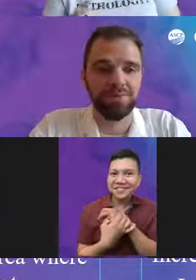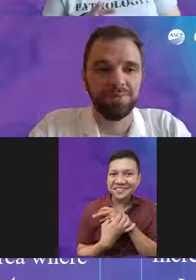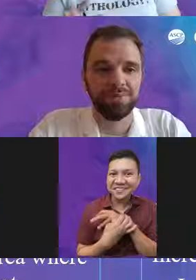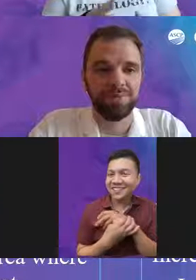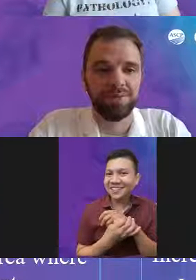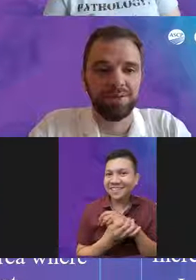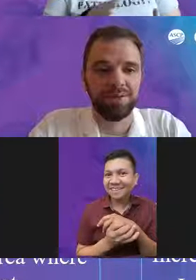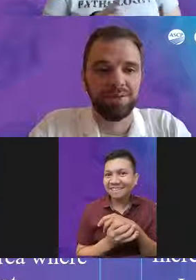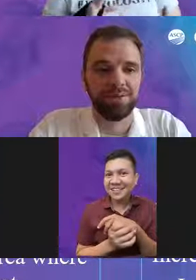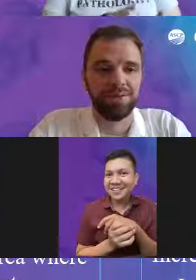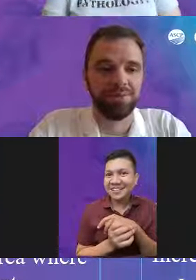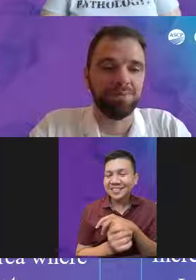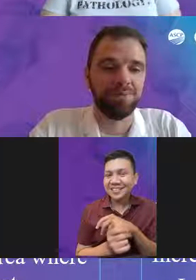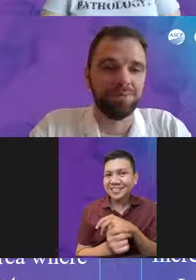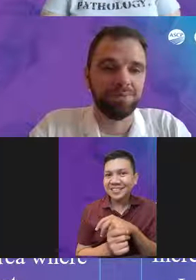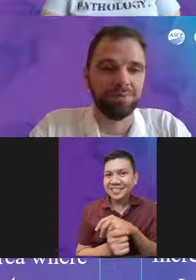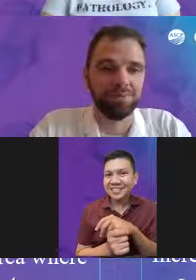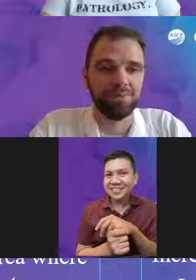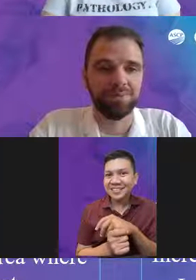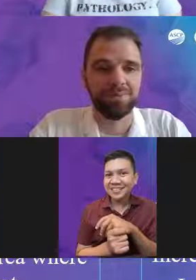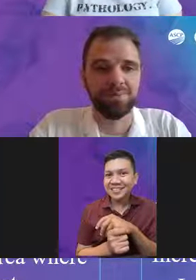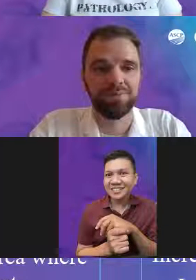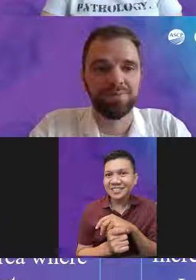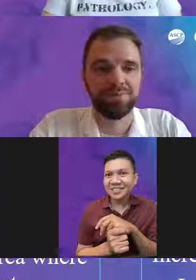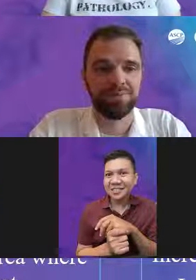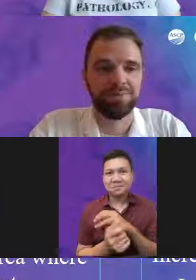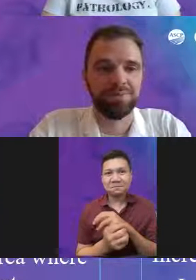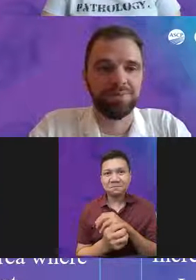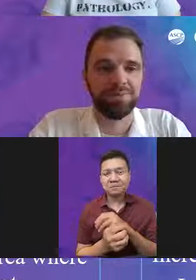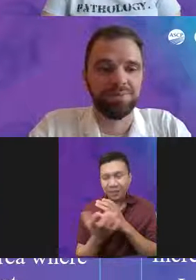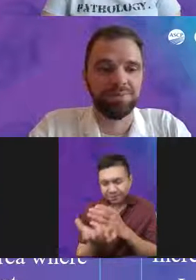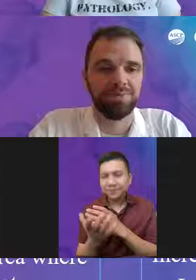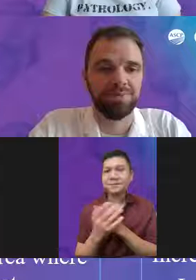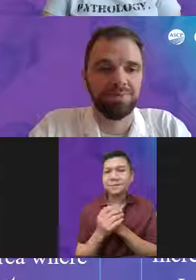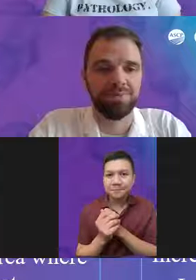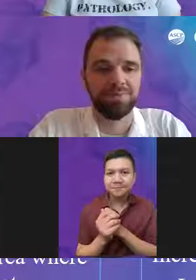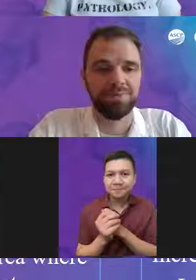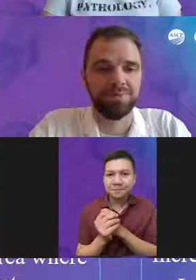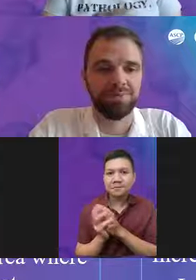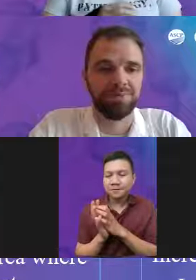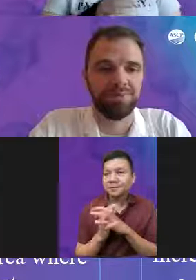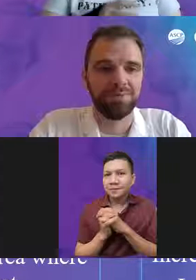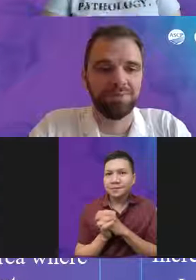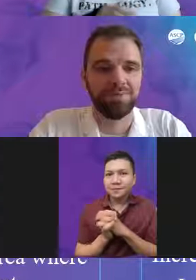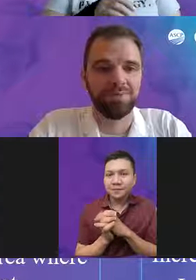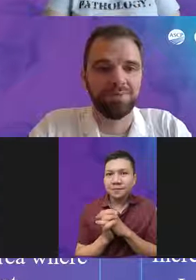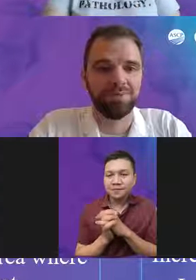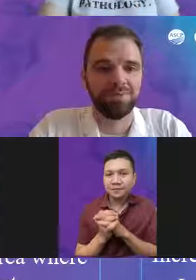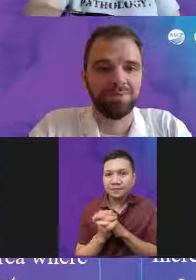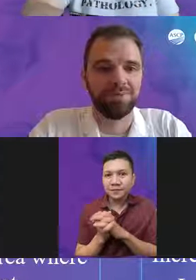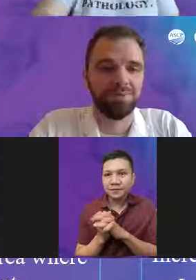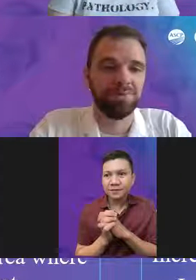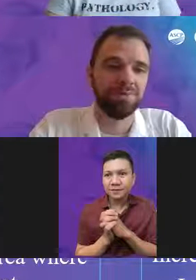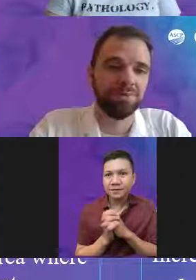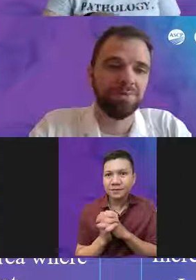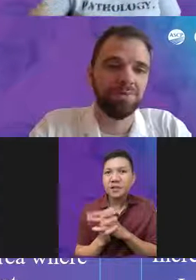I wanted to say that it was just that lab doesn't make it easy for physicians to know what to order, because we have so